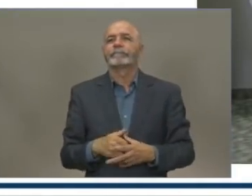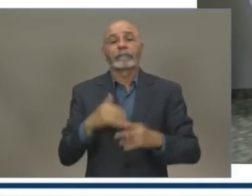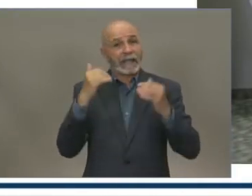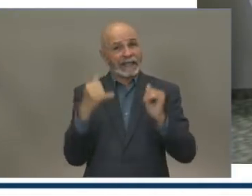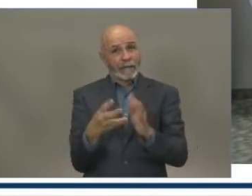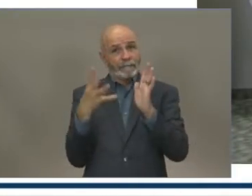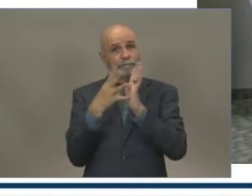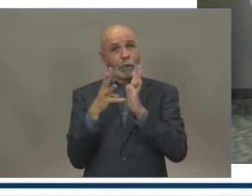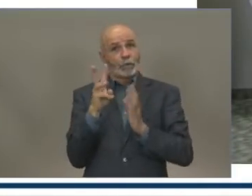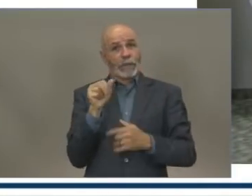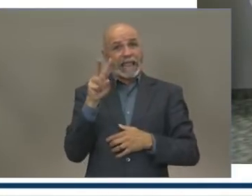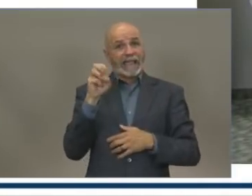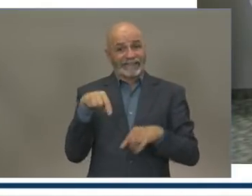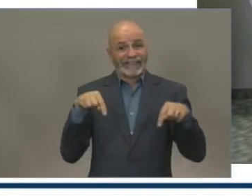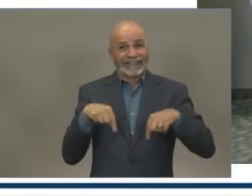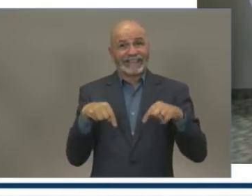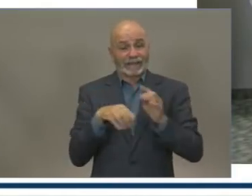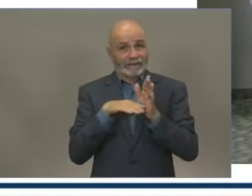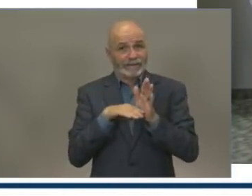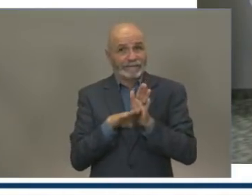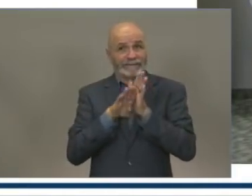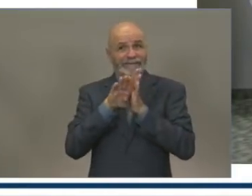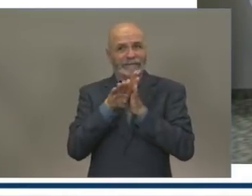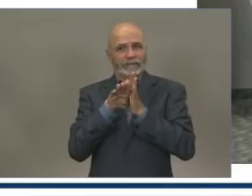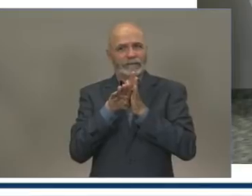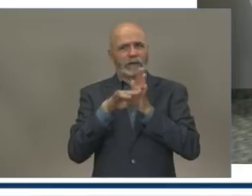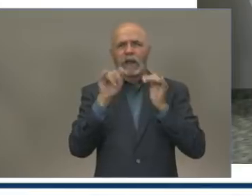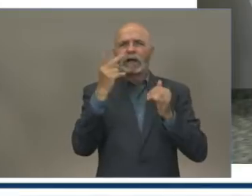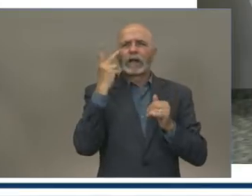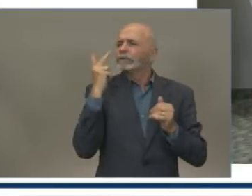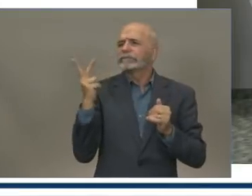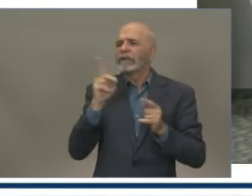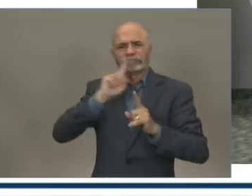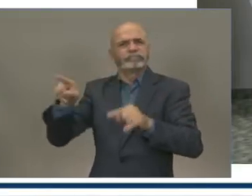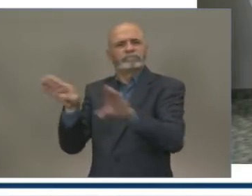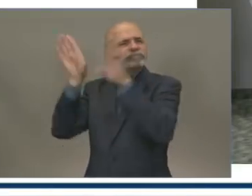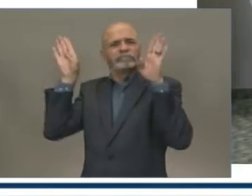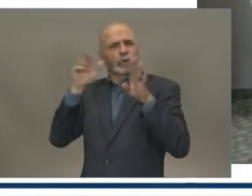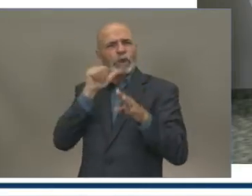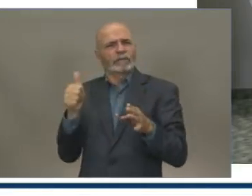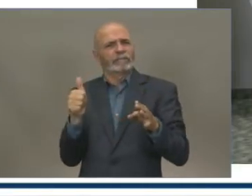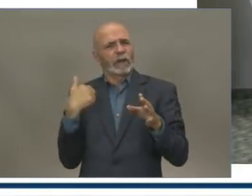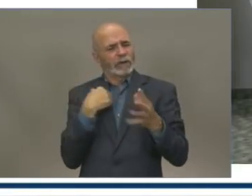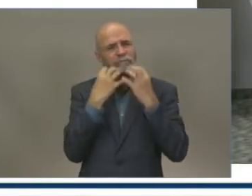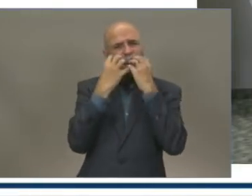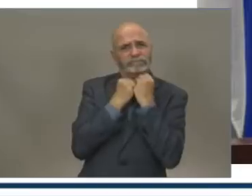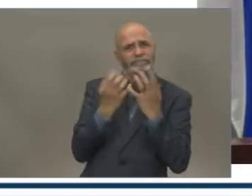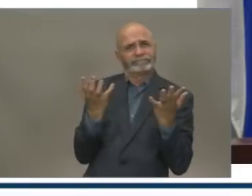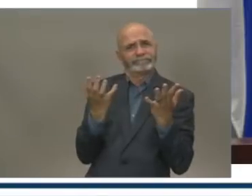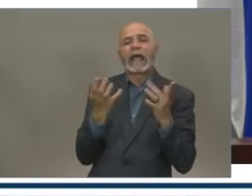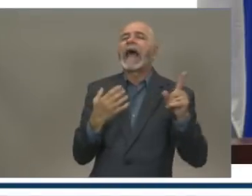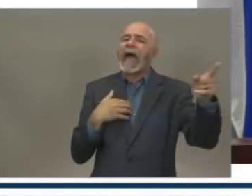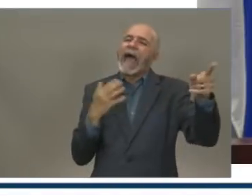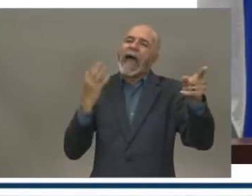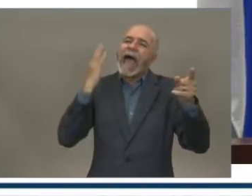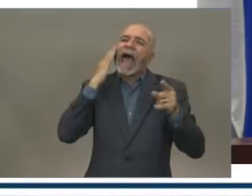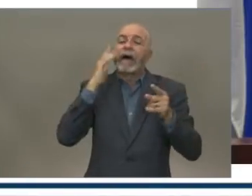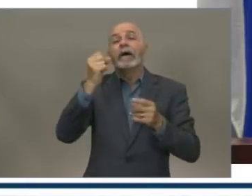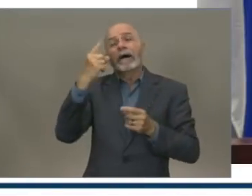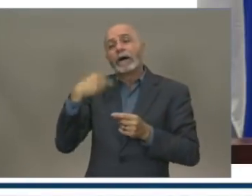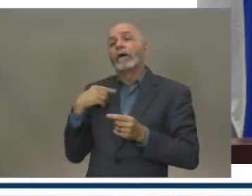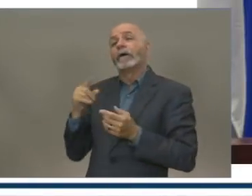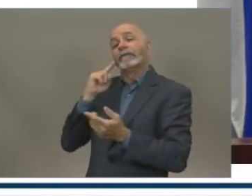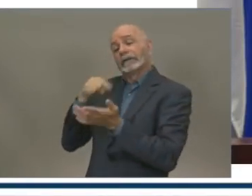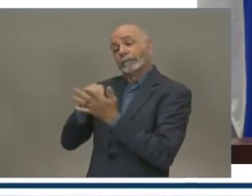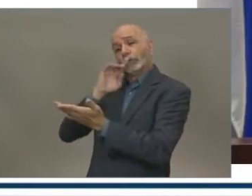schools associated with a school where you found an outbreak as a precautionary measure. If you look at the families of schools, we're not seeing any activity in those